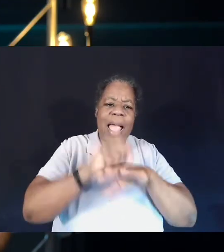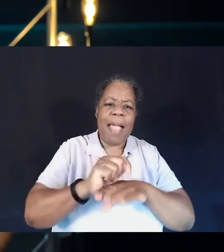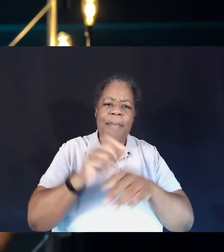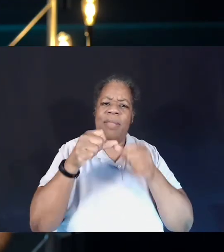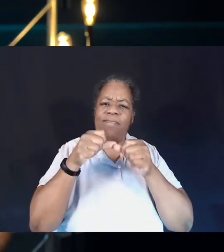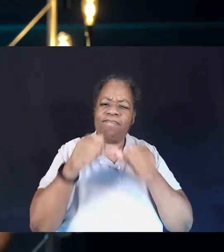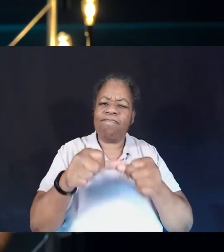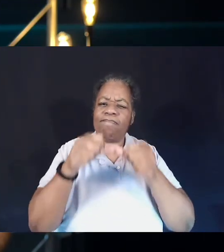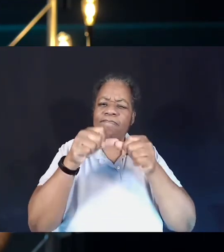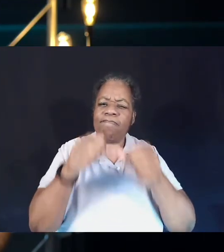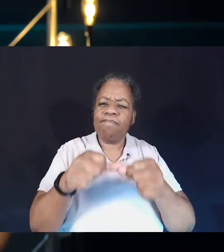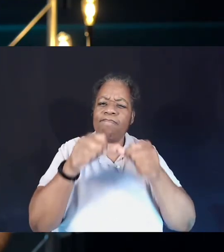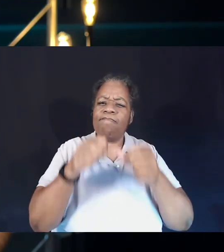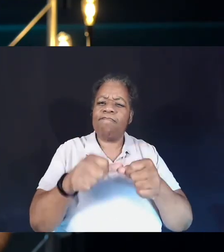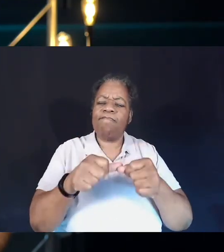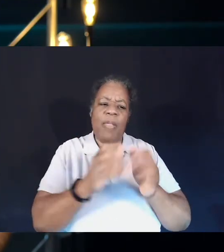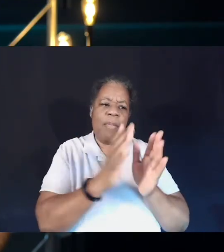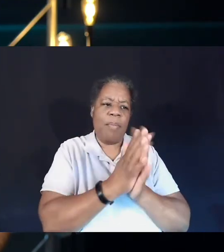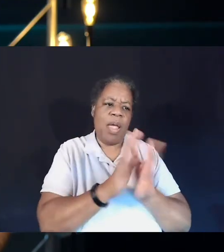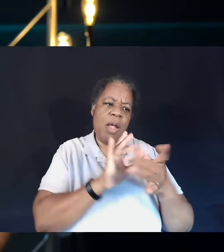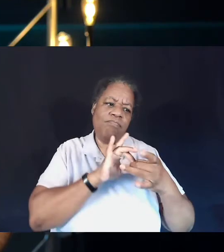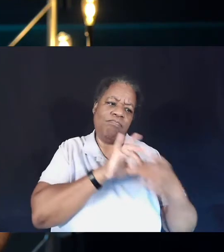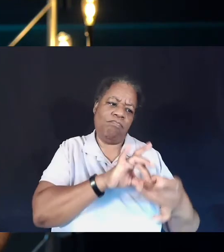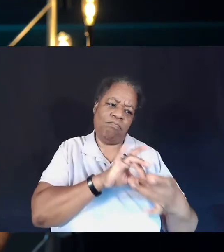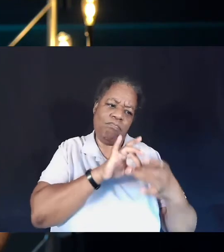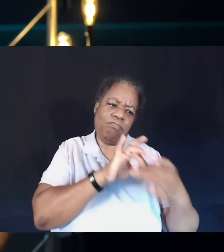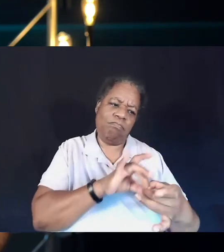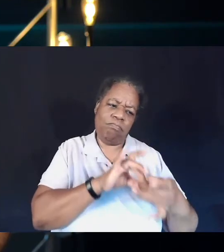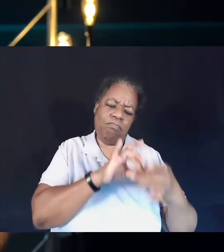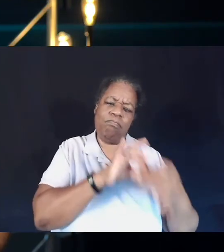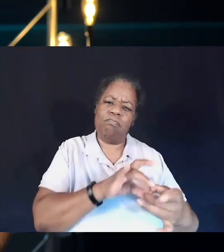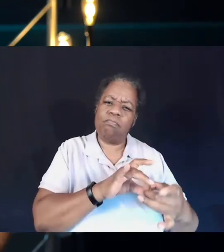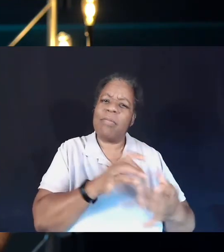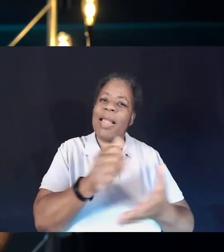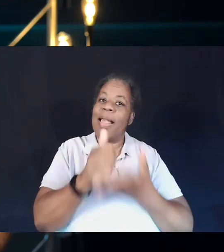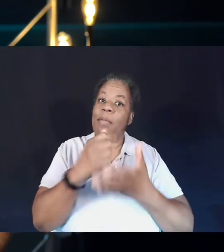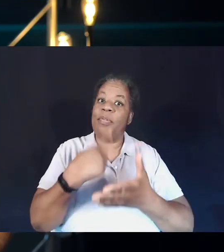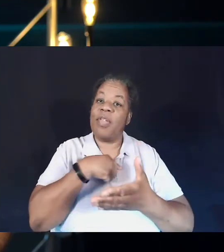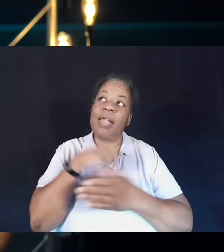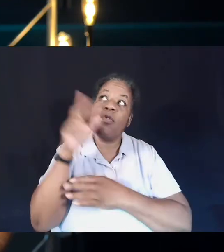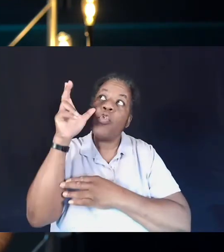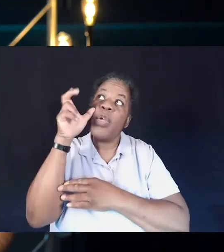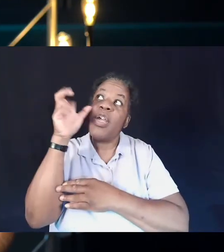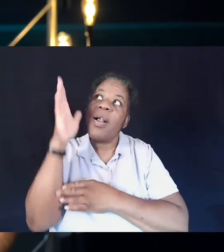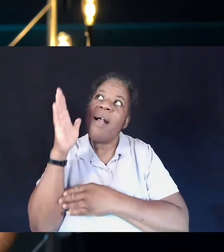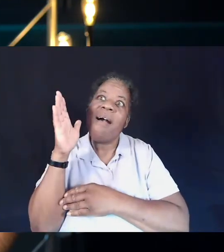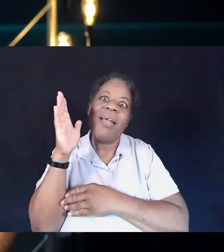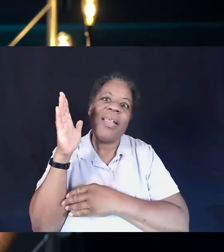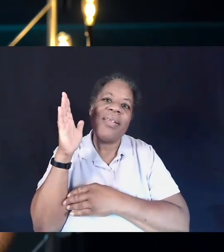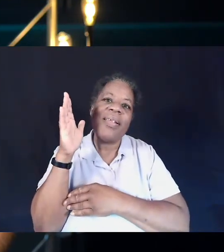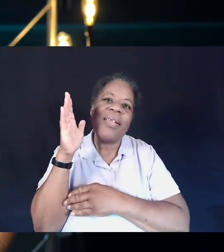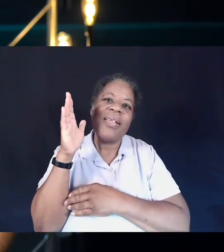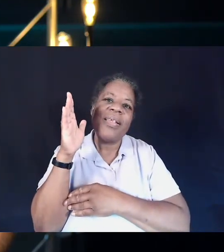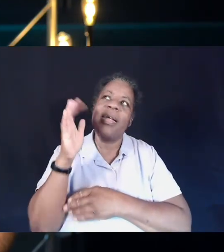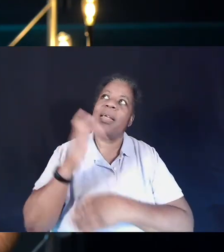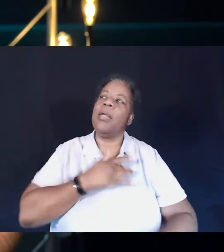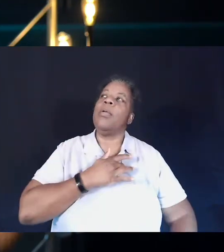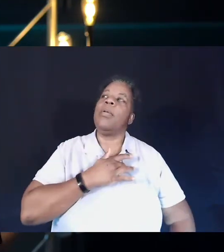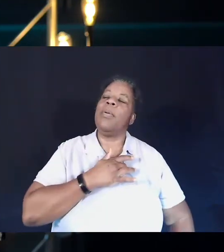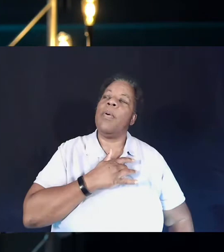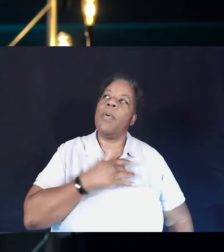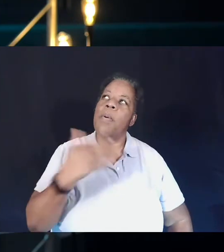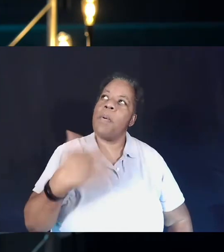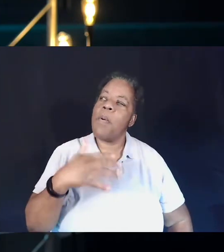prayer allows us to do some really neat things. It helps us to hear God the Father's voice. It allows us to recognize